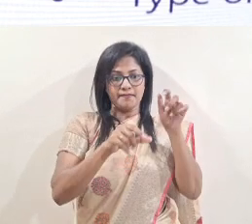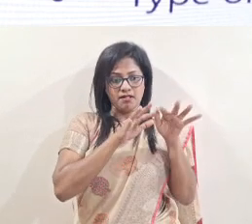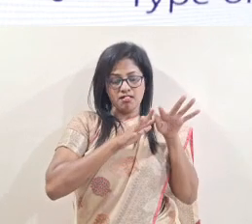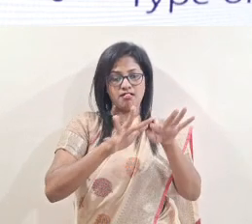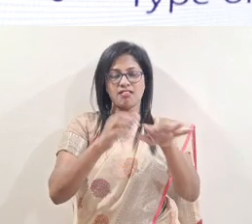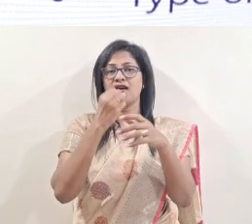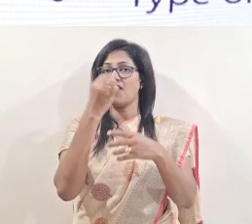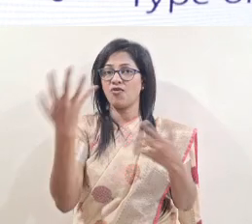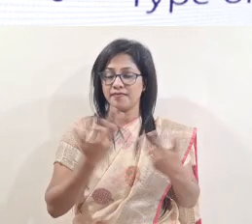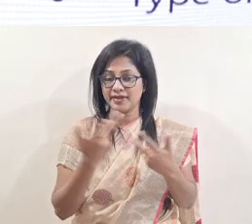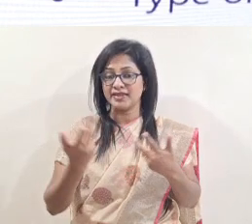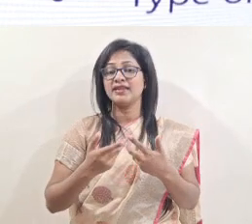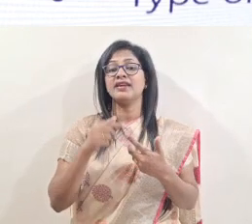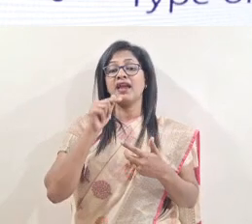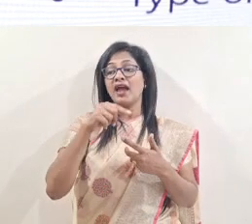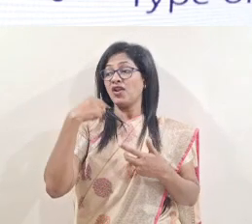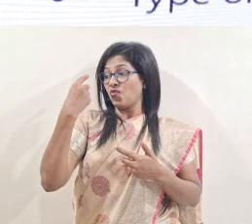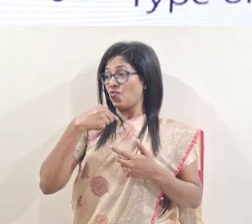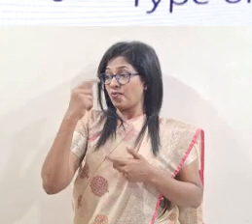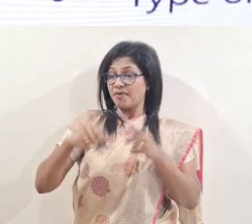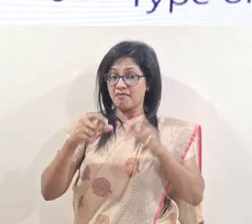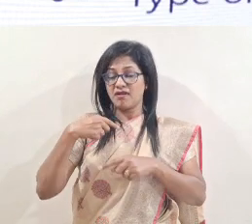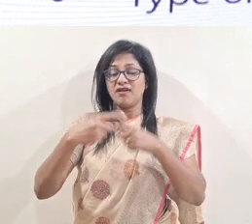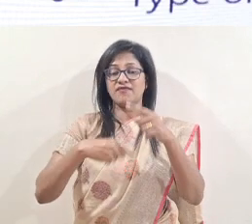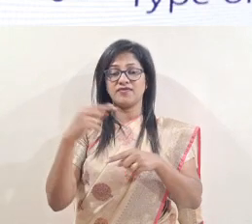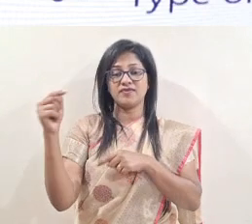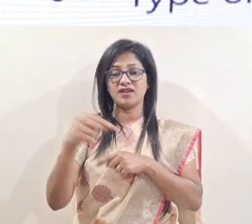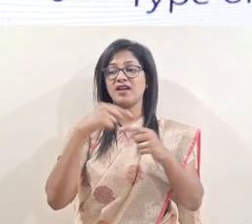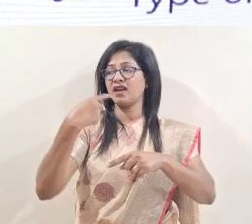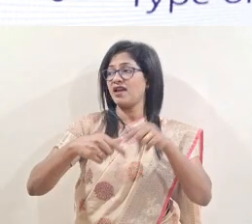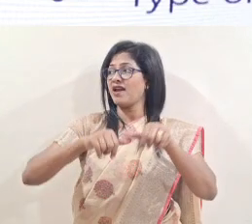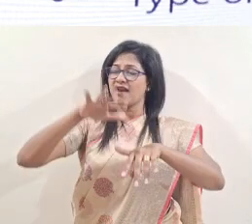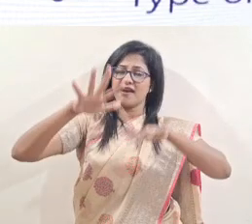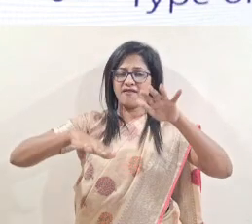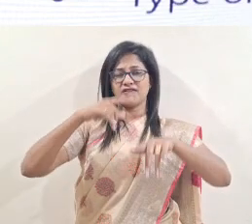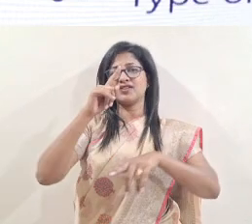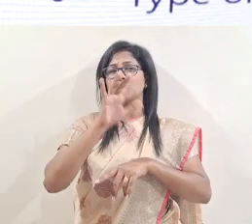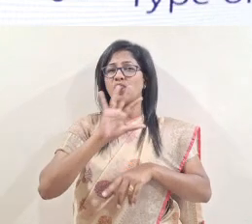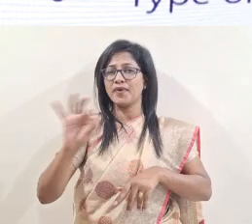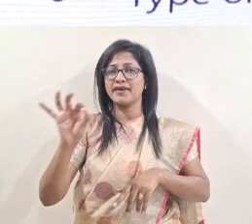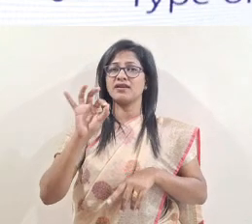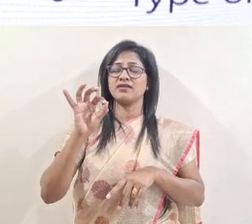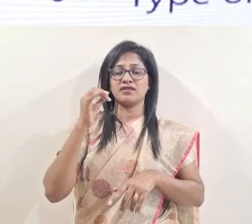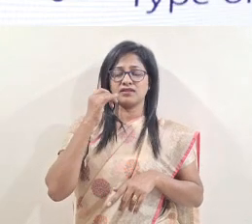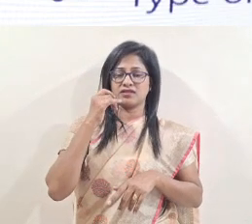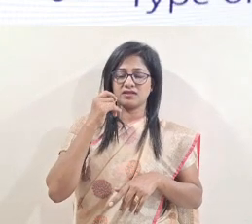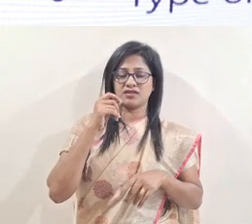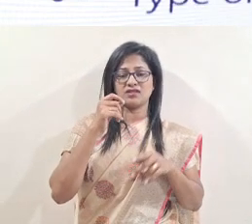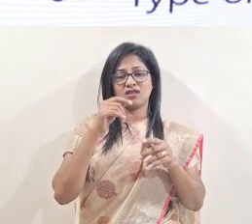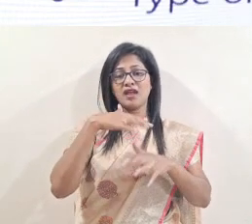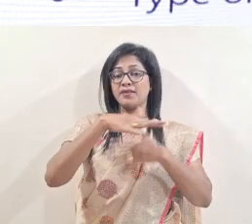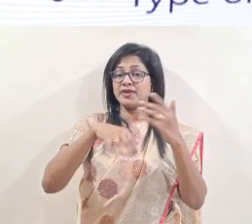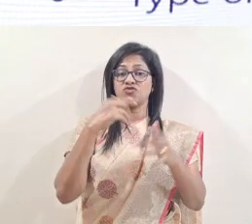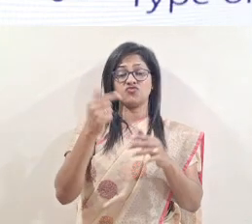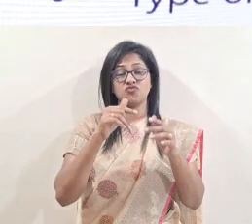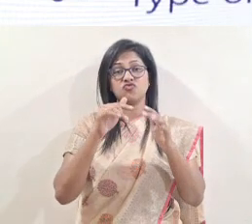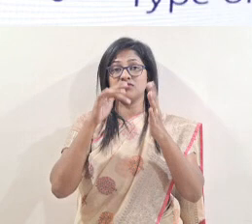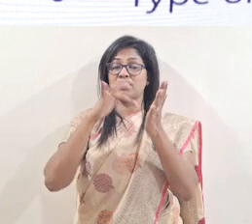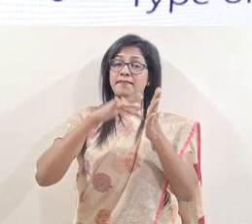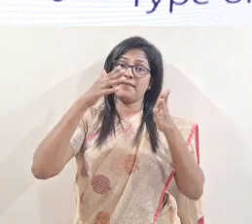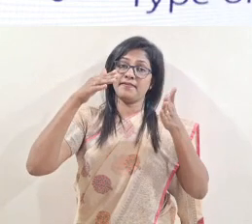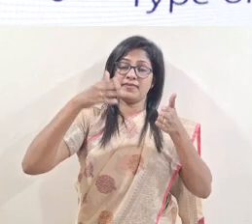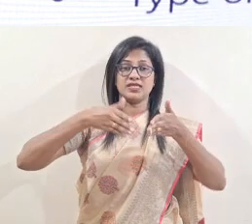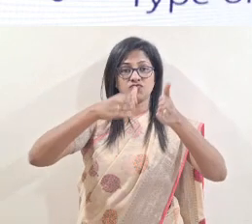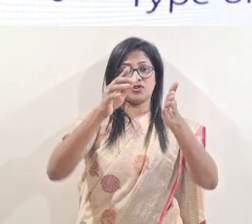actually visiting these shops on an average weekday, which is actually situated on a mixed use streets. And the